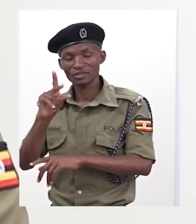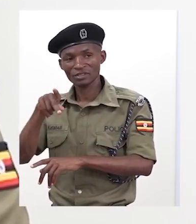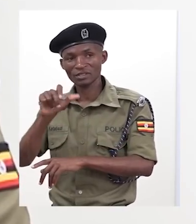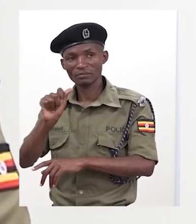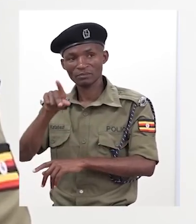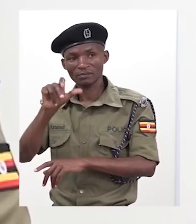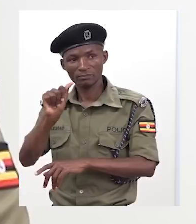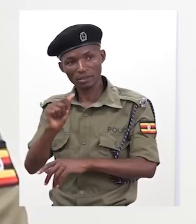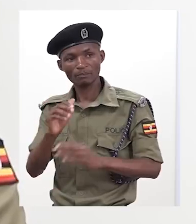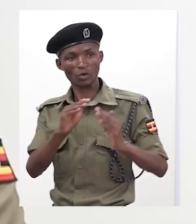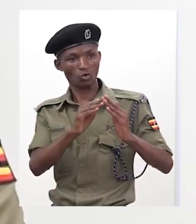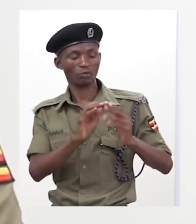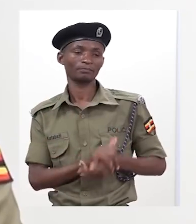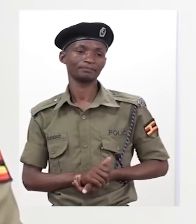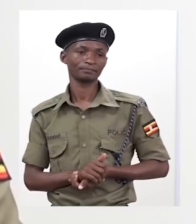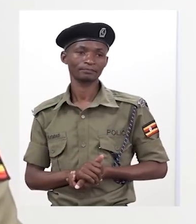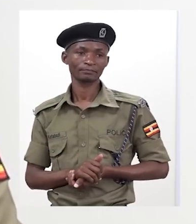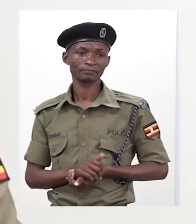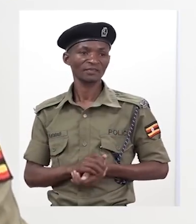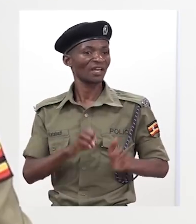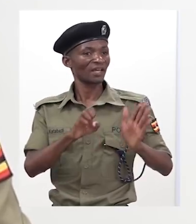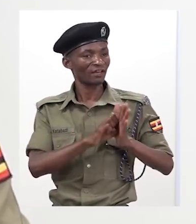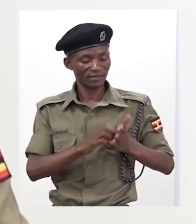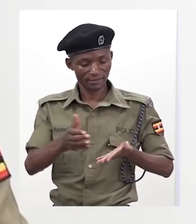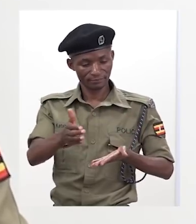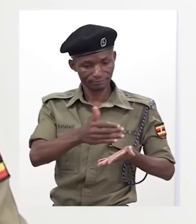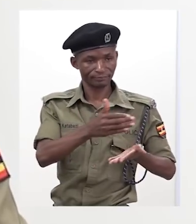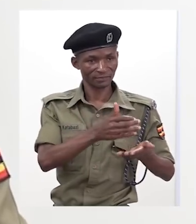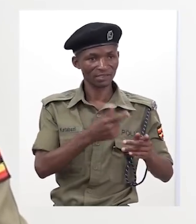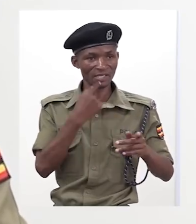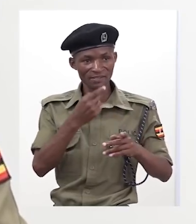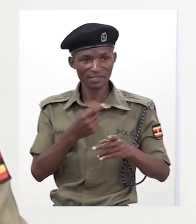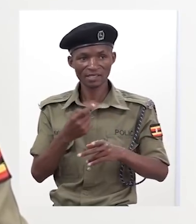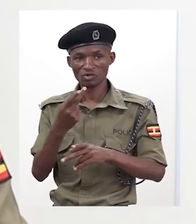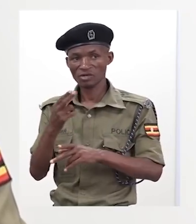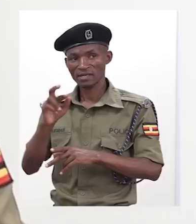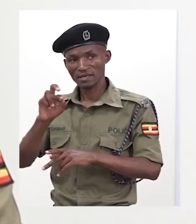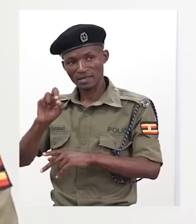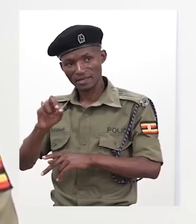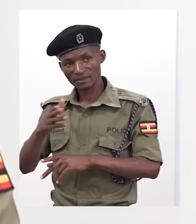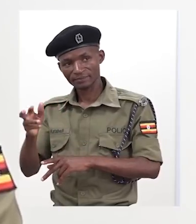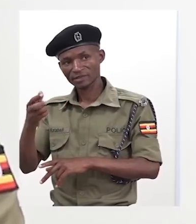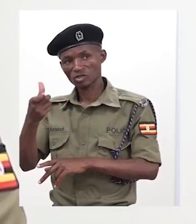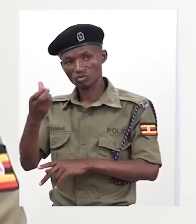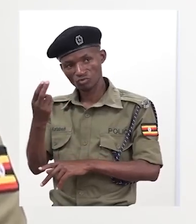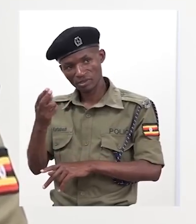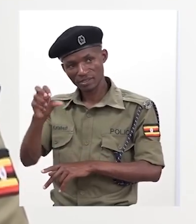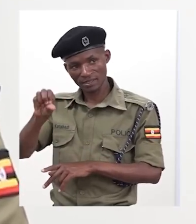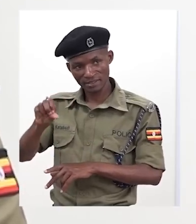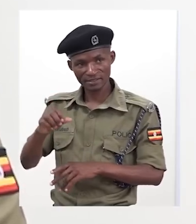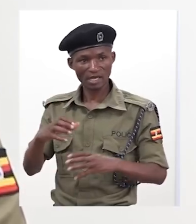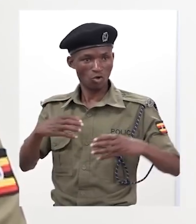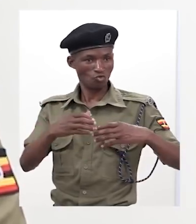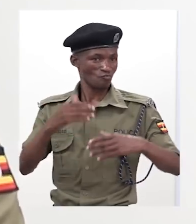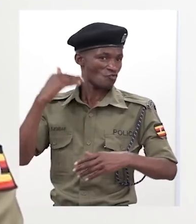The facts gathered indicate that on the night of 28th to 29th August, a group of thugs broke into